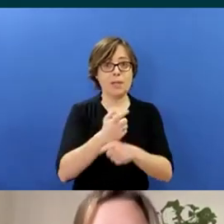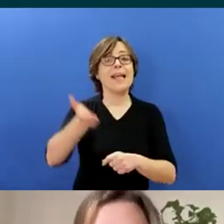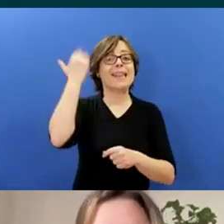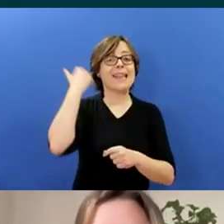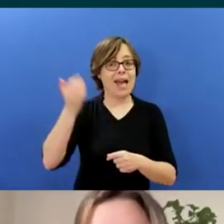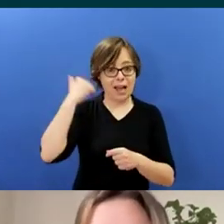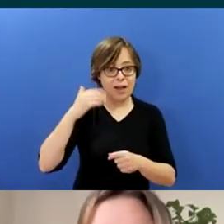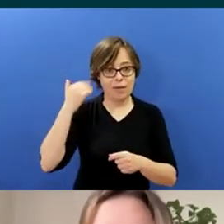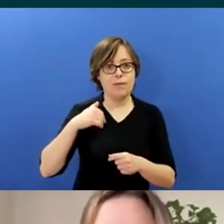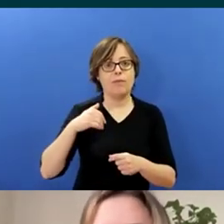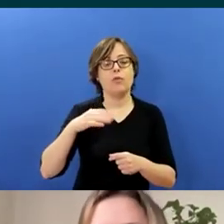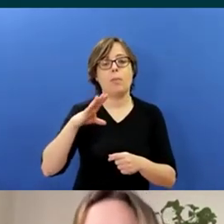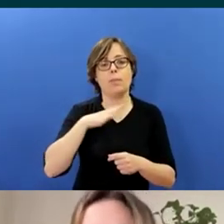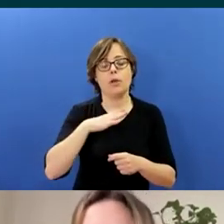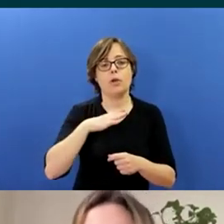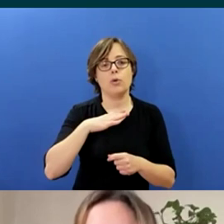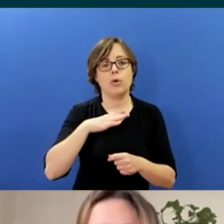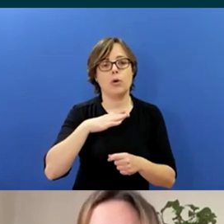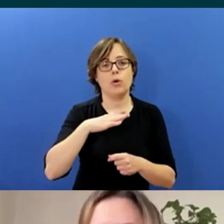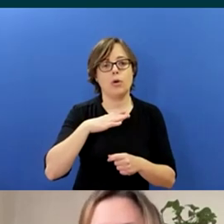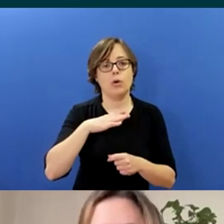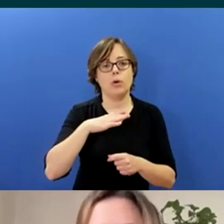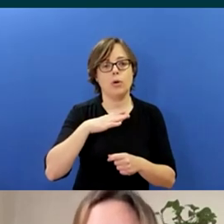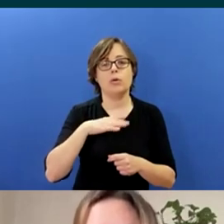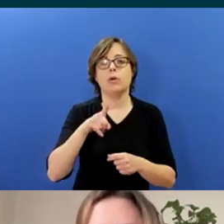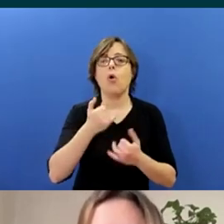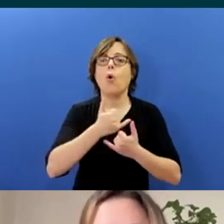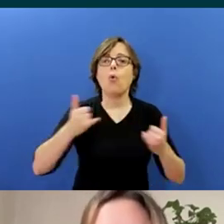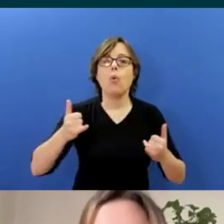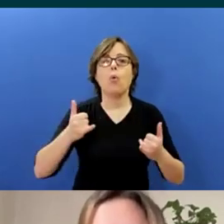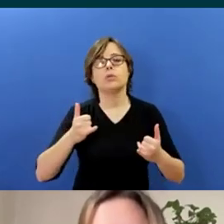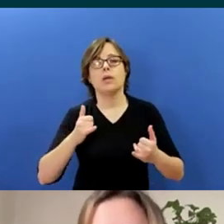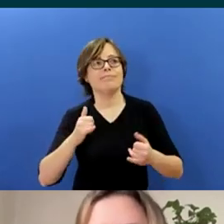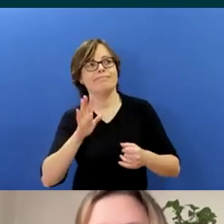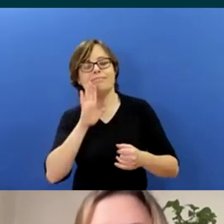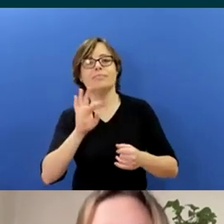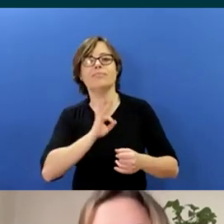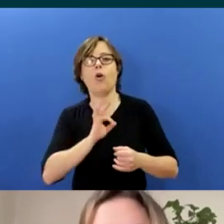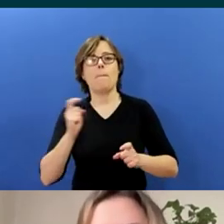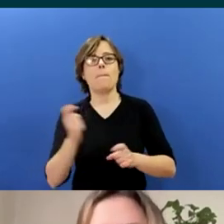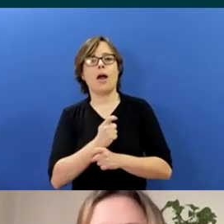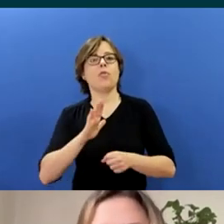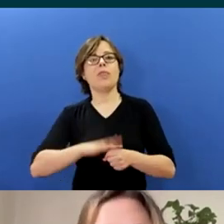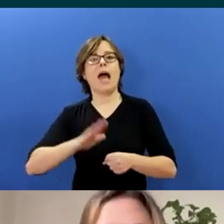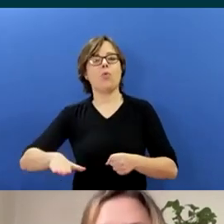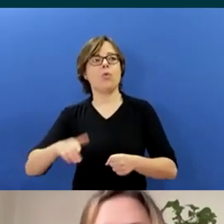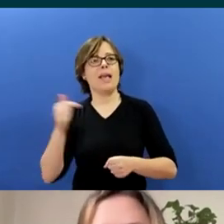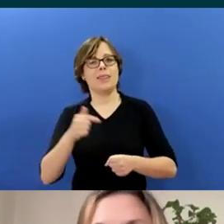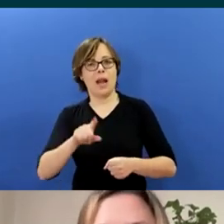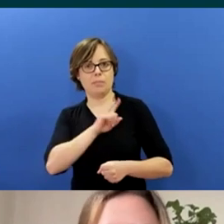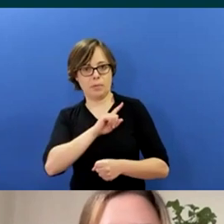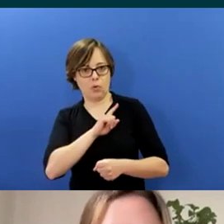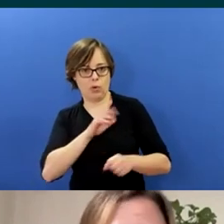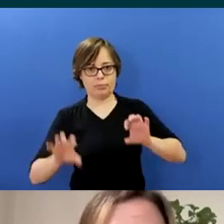especially commercial interests, by embracing progressively regions from neighboring countries, Switzerland has